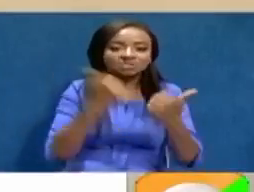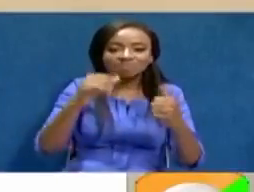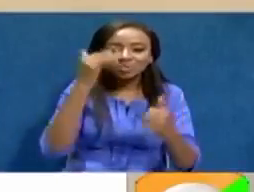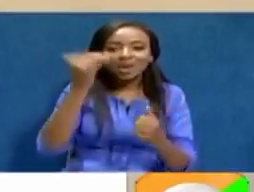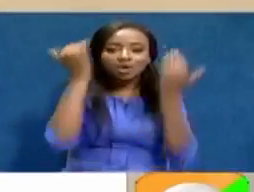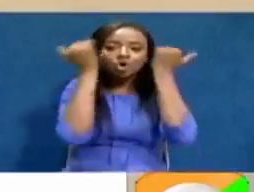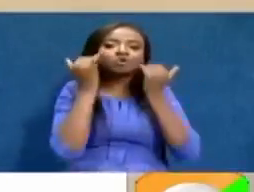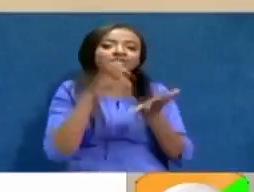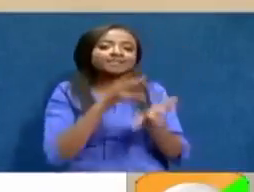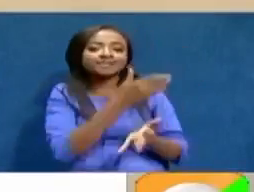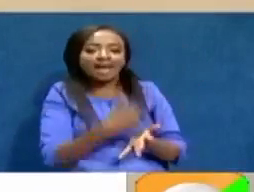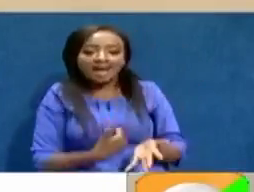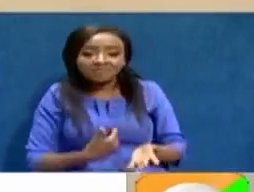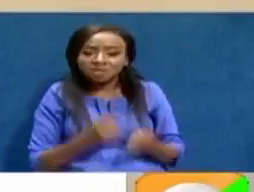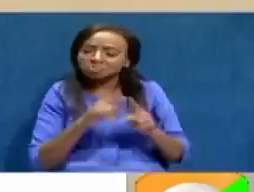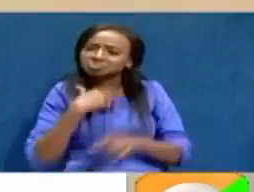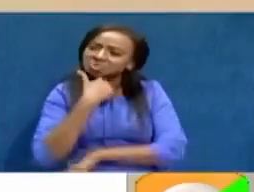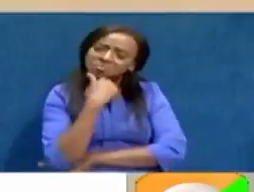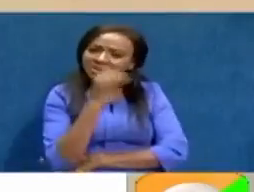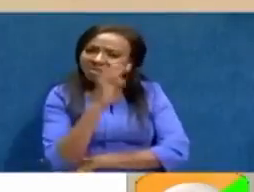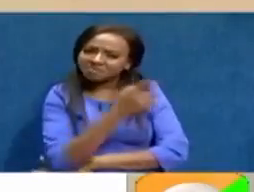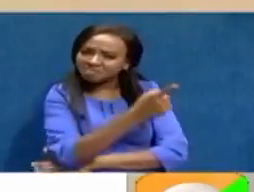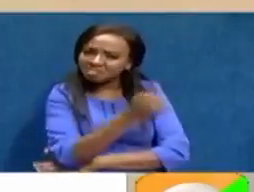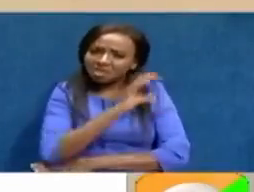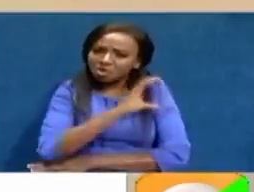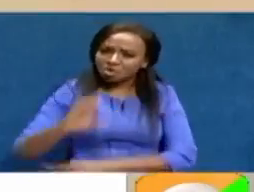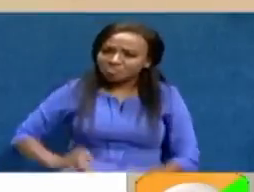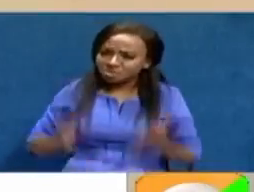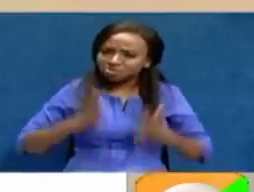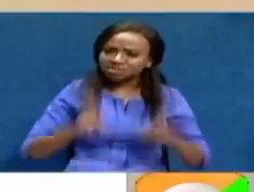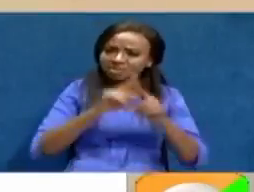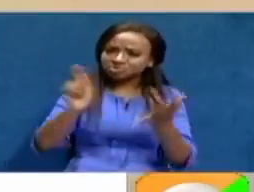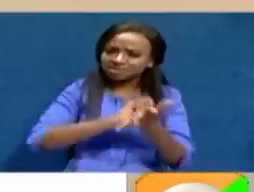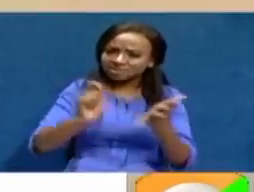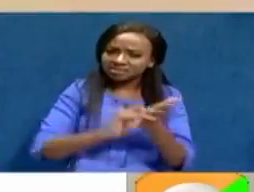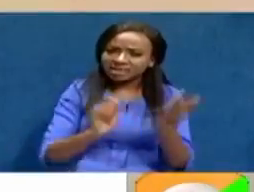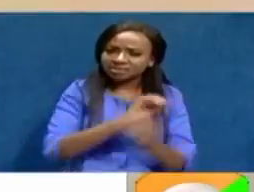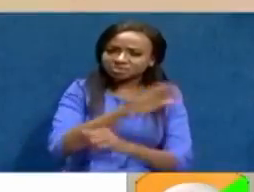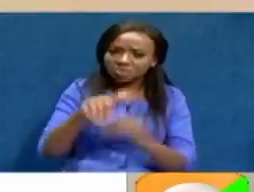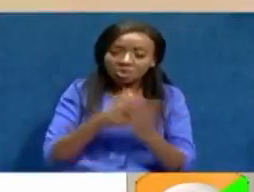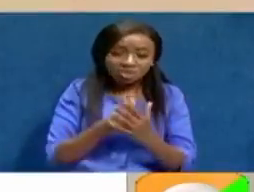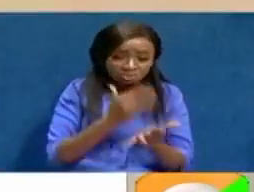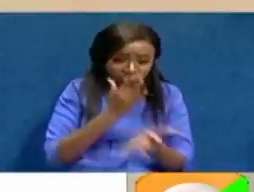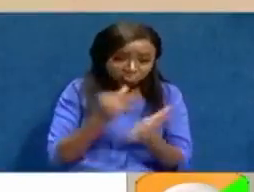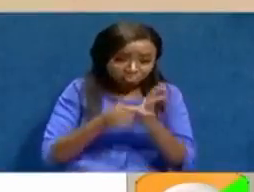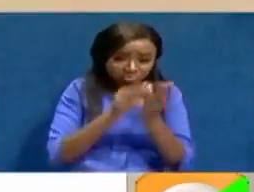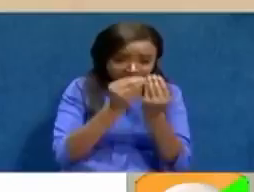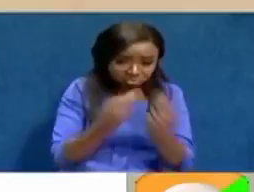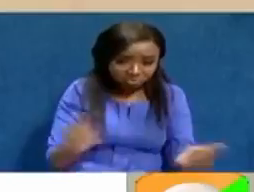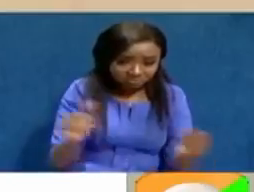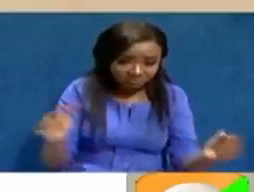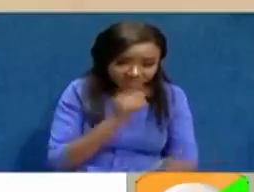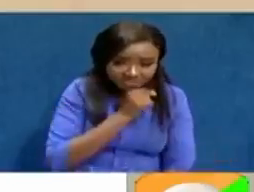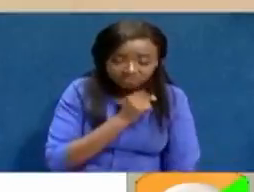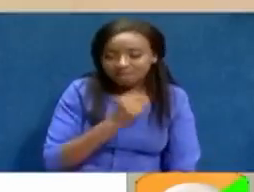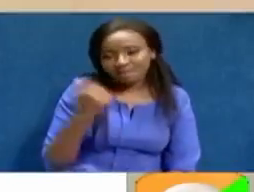court. I wonder if the hostility between the commissioners and the secretariat as a whole were ever fully resolved. Let's